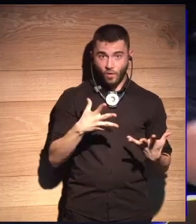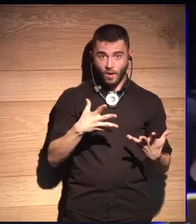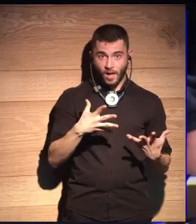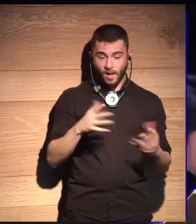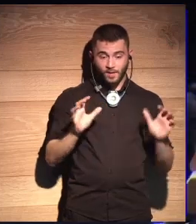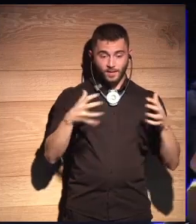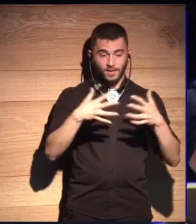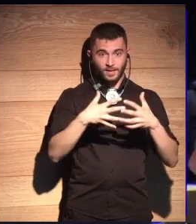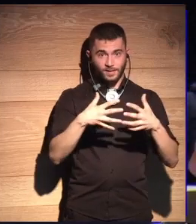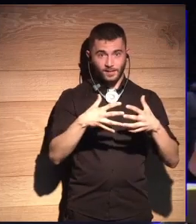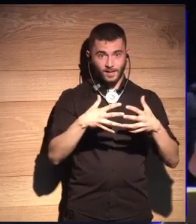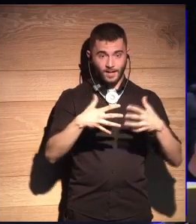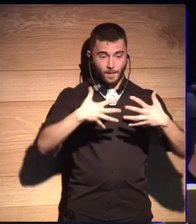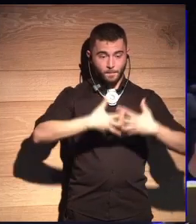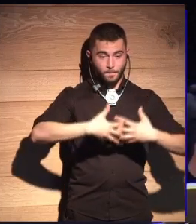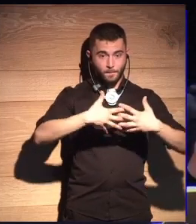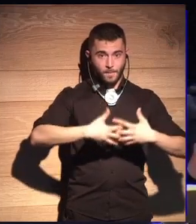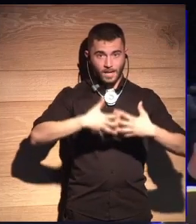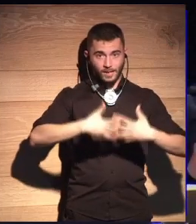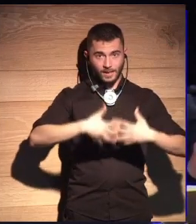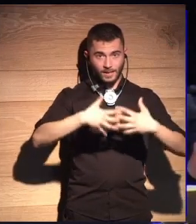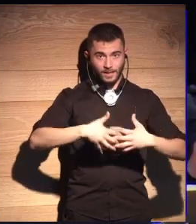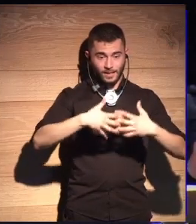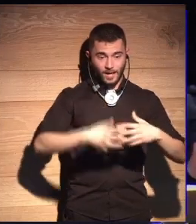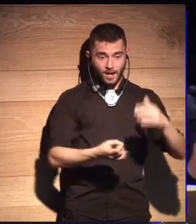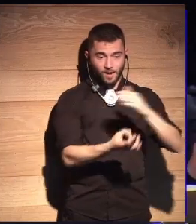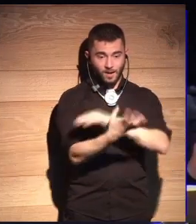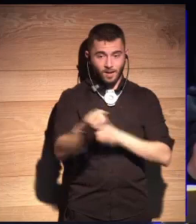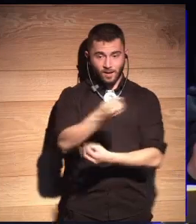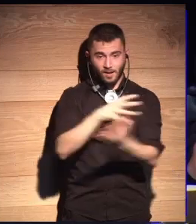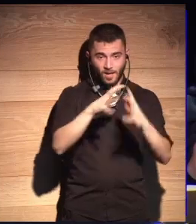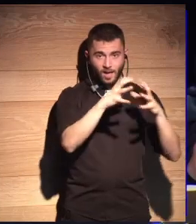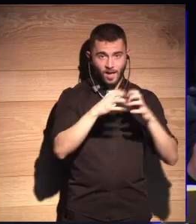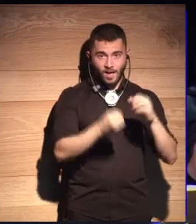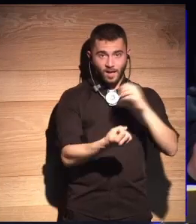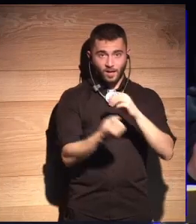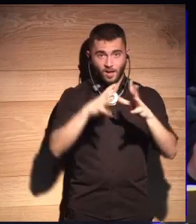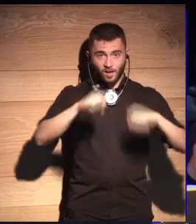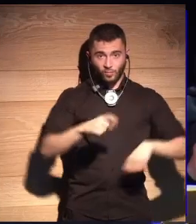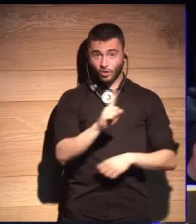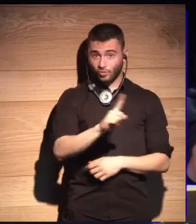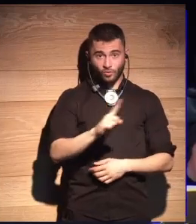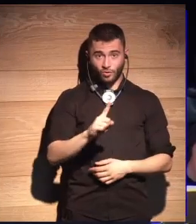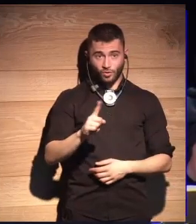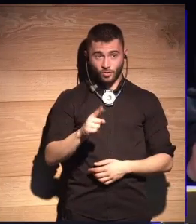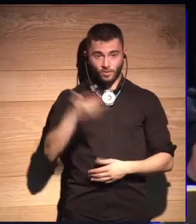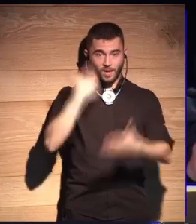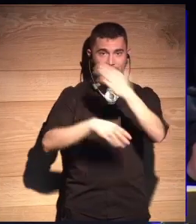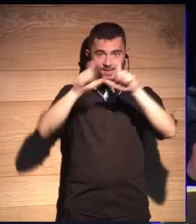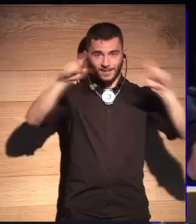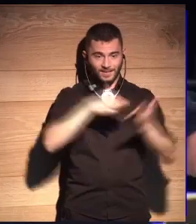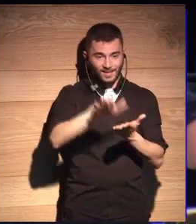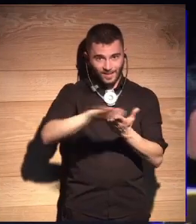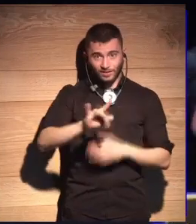a machine for producing consensus in the way that the printing press in the hands of editors and so on has